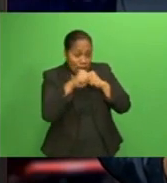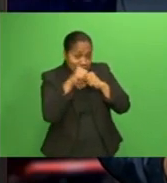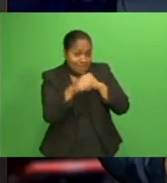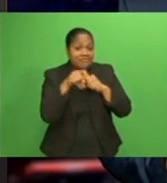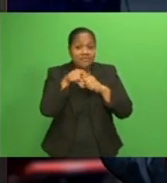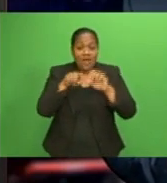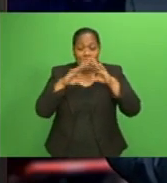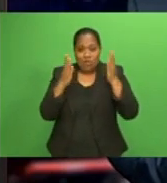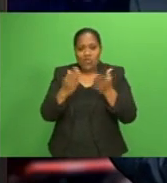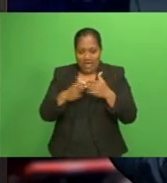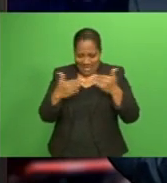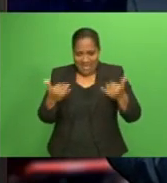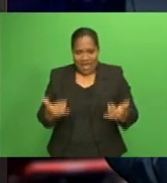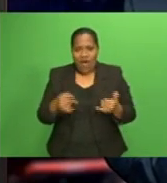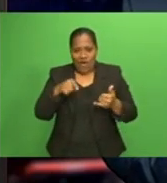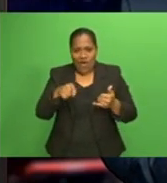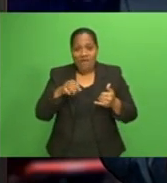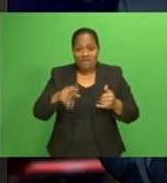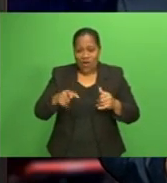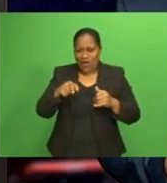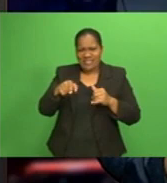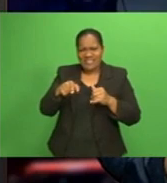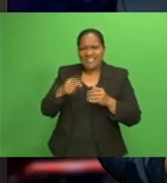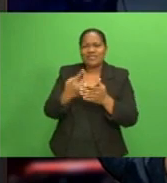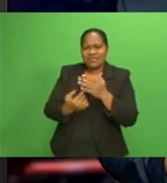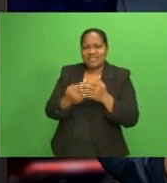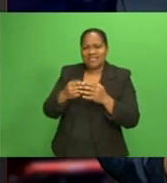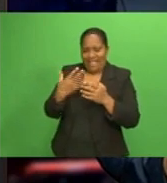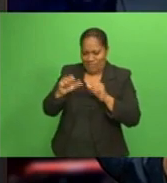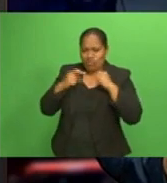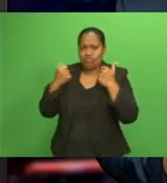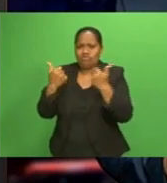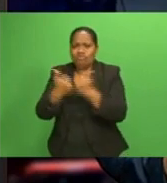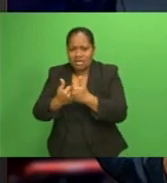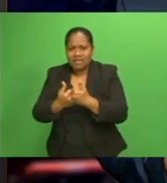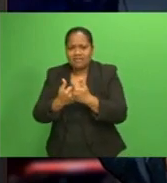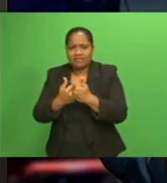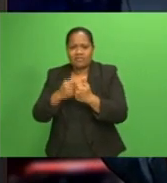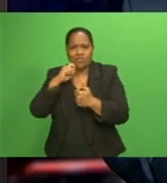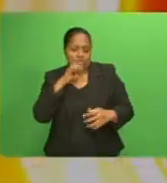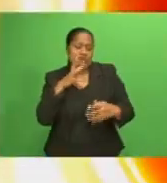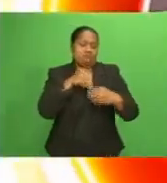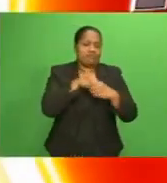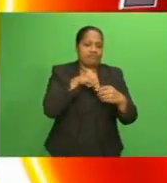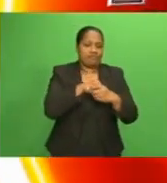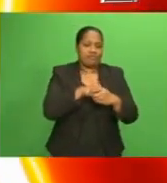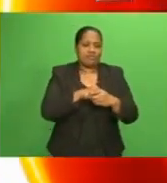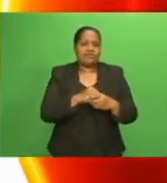heavyweight champions Anthony Joshua and Tyson Fury agreed to a blockbuster 2-fight deal.